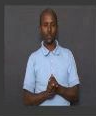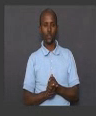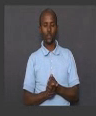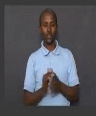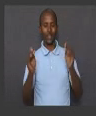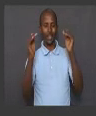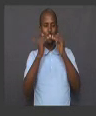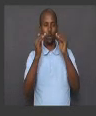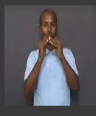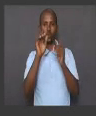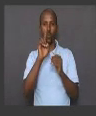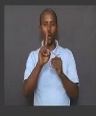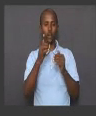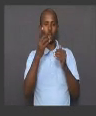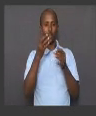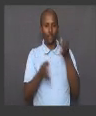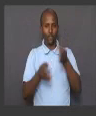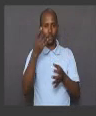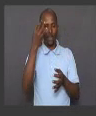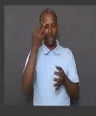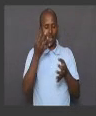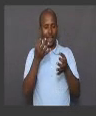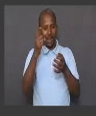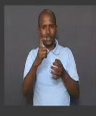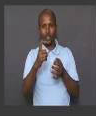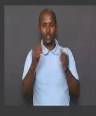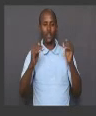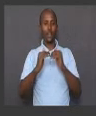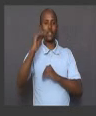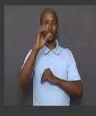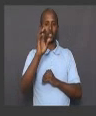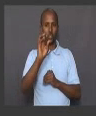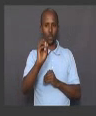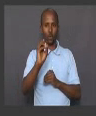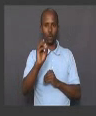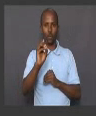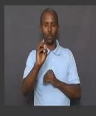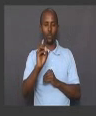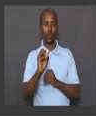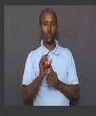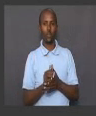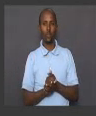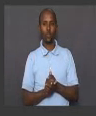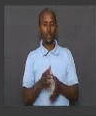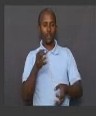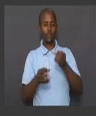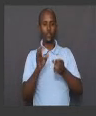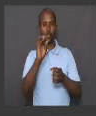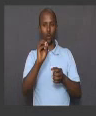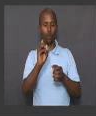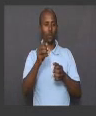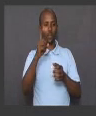This equals 1 if x is greater than 0, 0 if